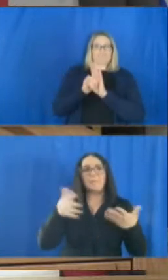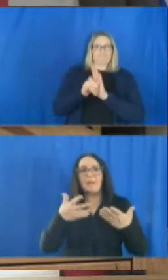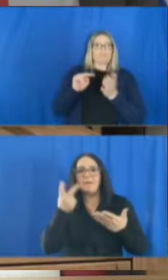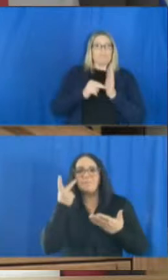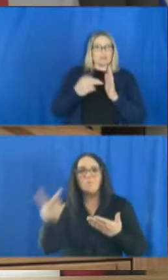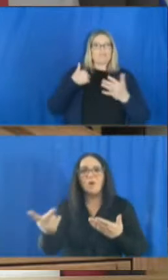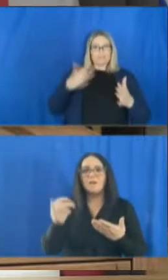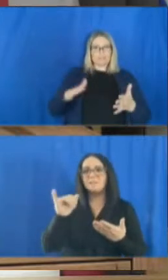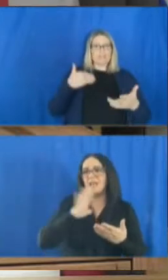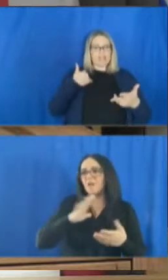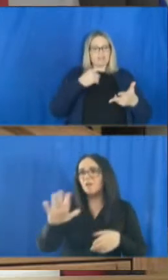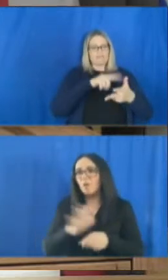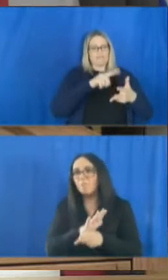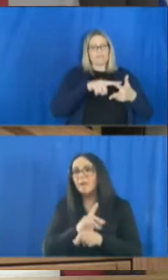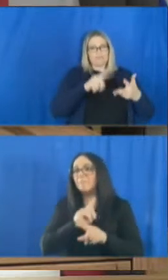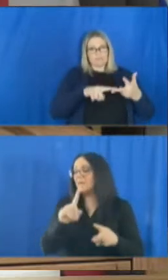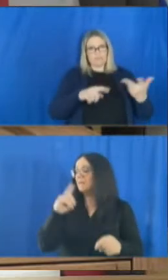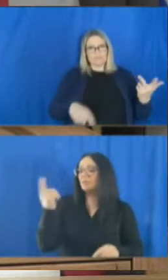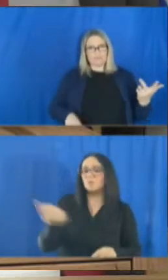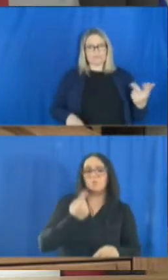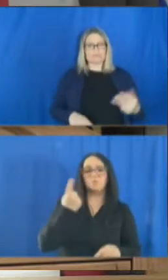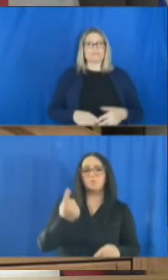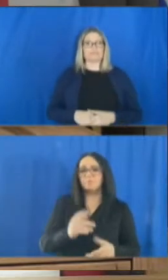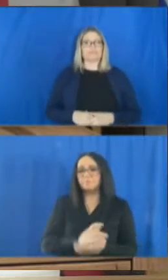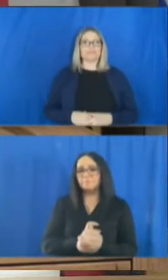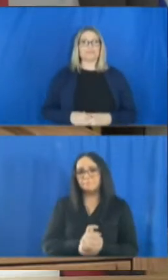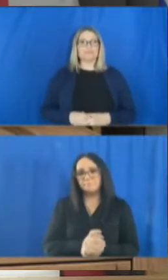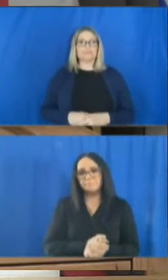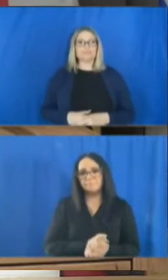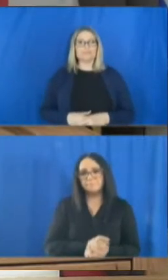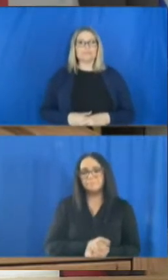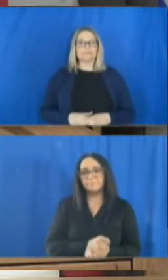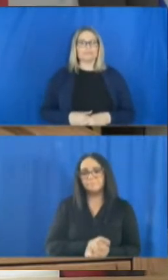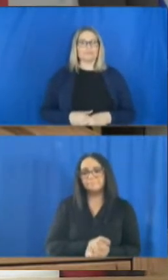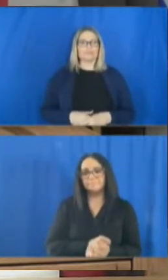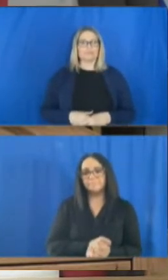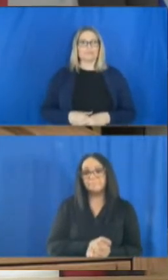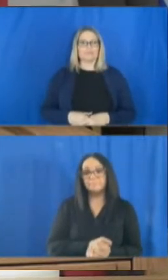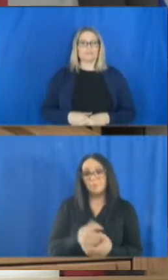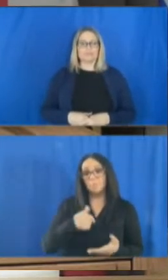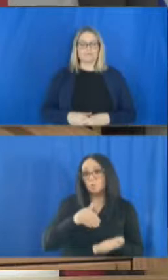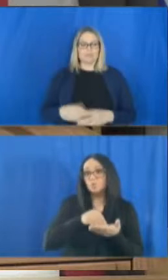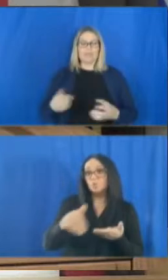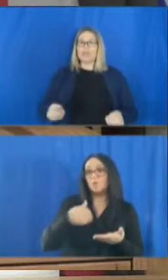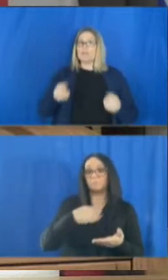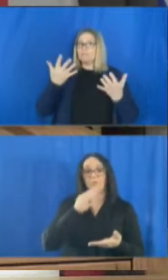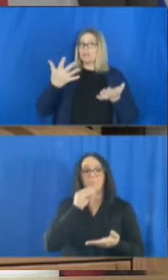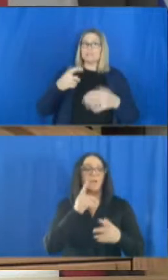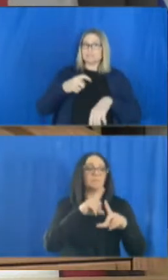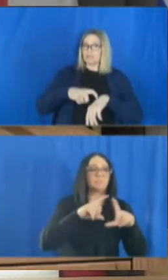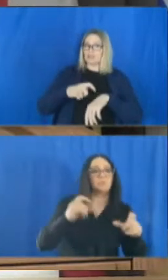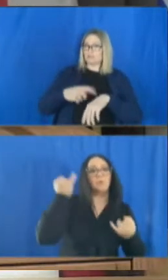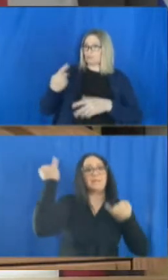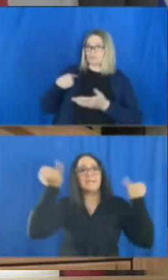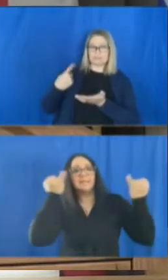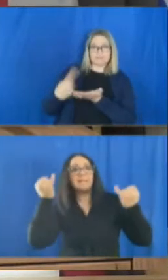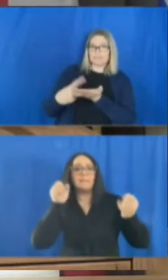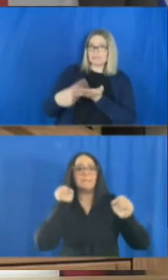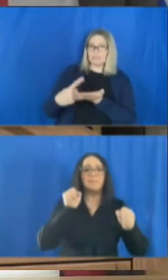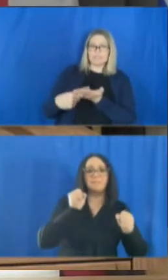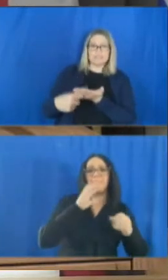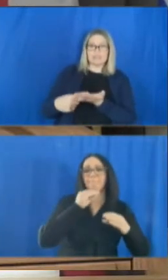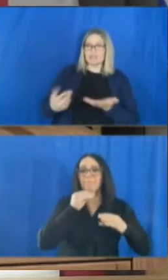leave out things that we consider just to say, well, I can't really talk about it because it's not implemented. But I think people need to know